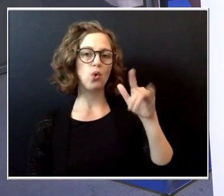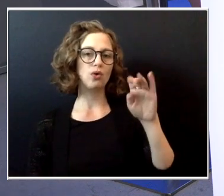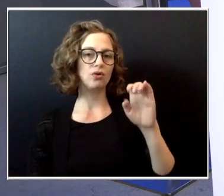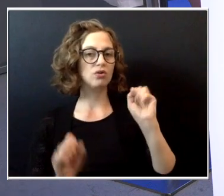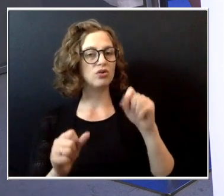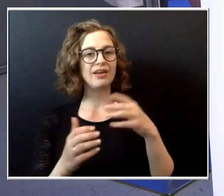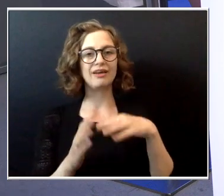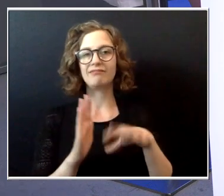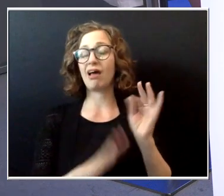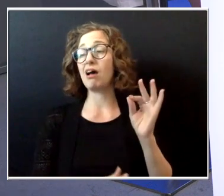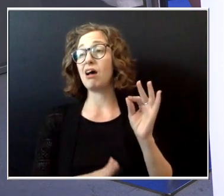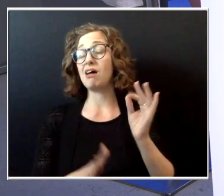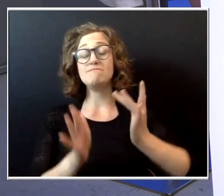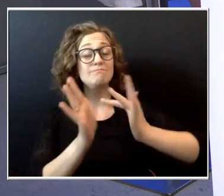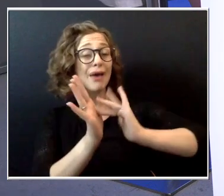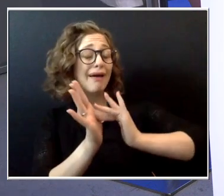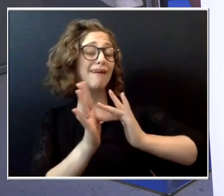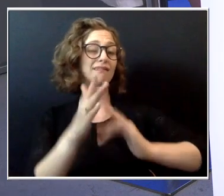any of those actually do anything?